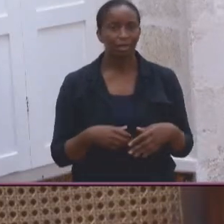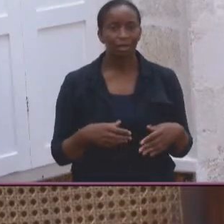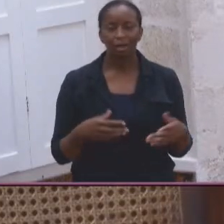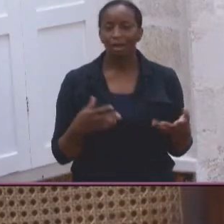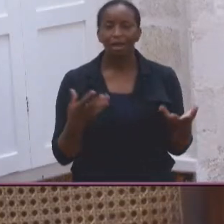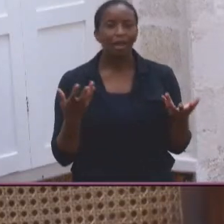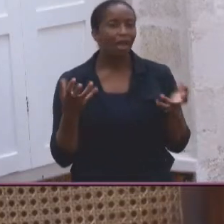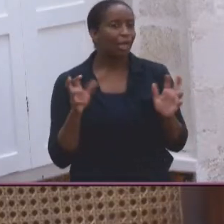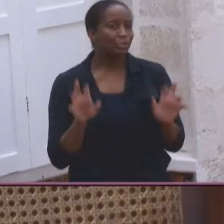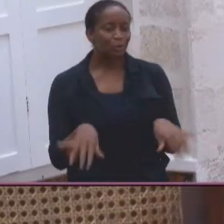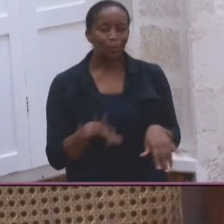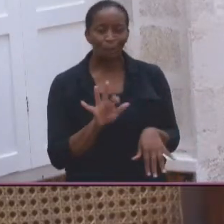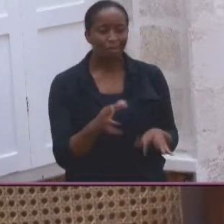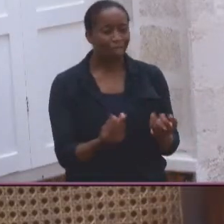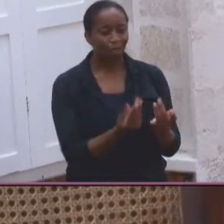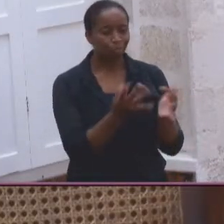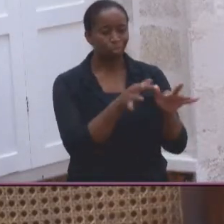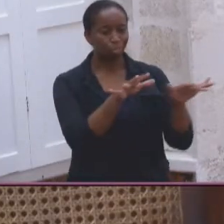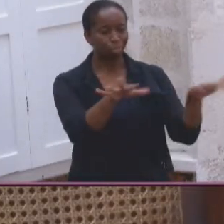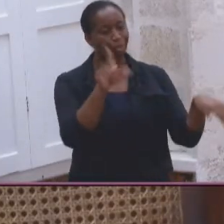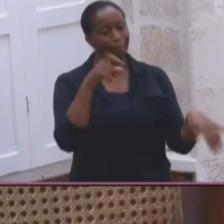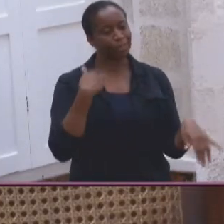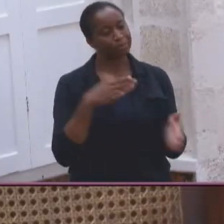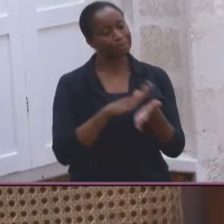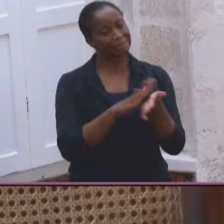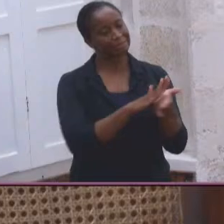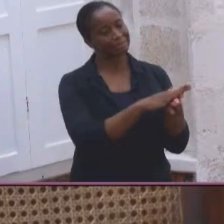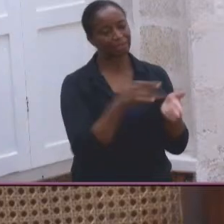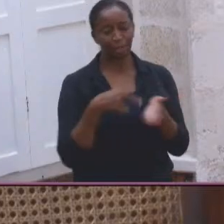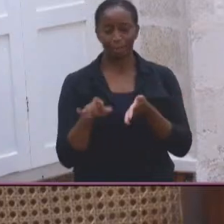cost just to keep it clean.